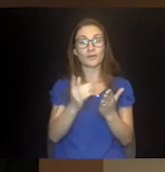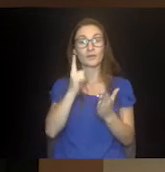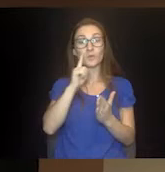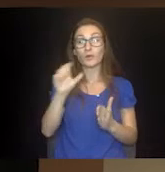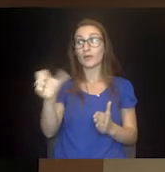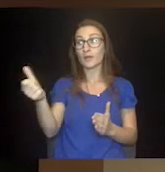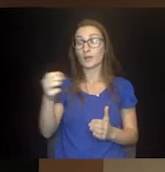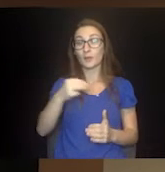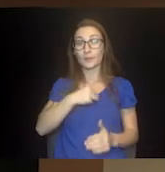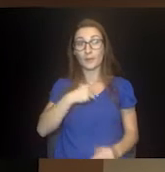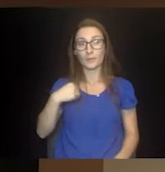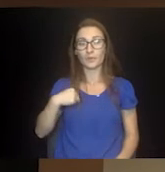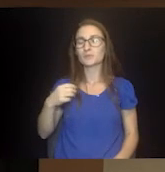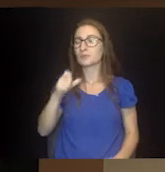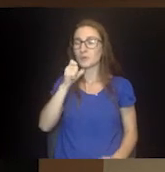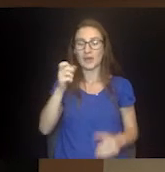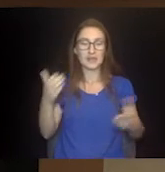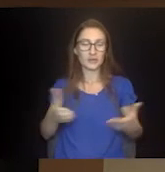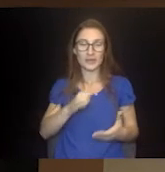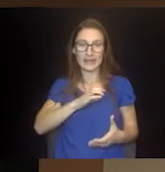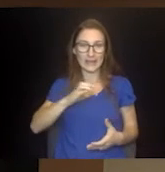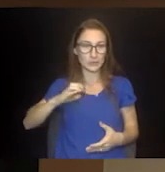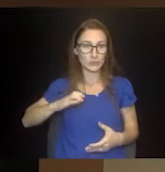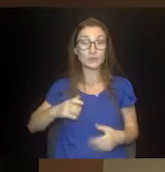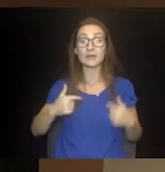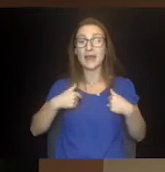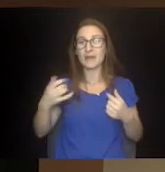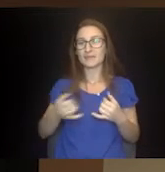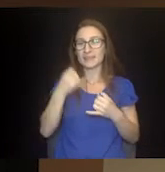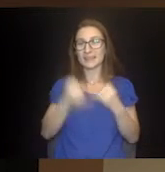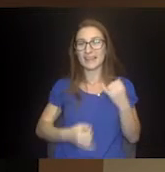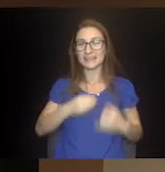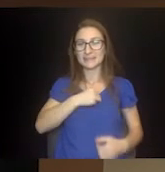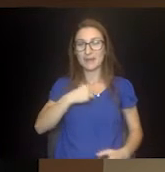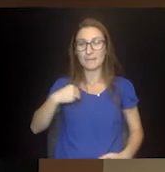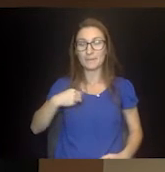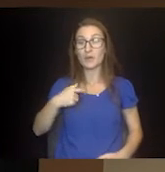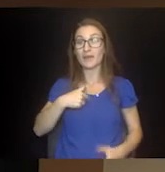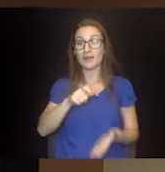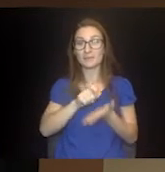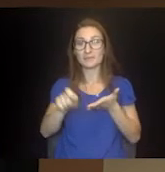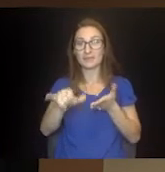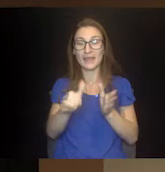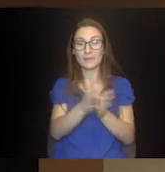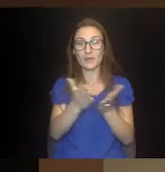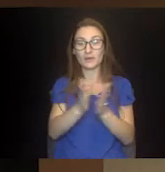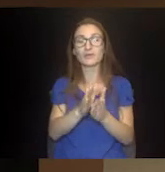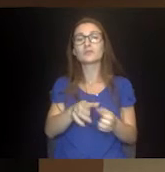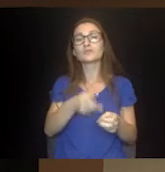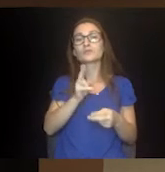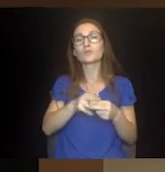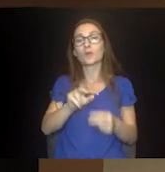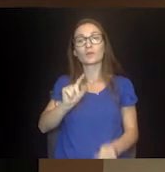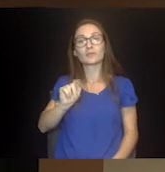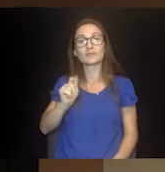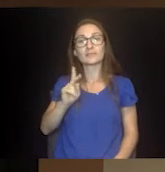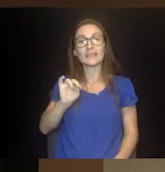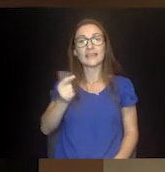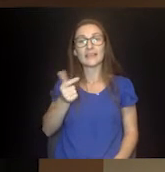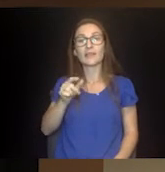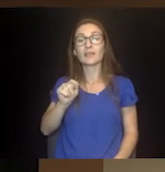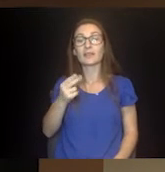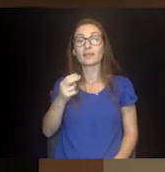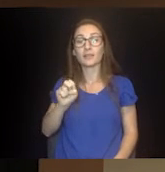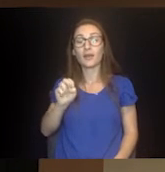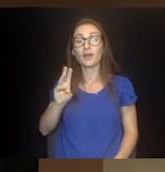We were able to do a book from other members that are no longer on the council, me being one of the last members on the council that were on this book. The book is